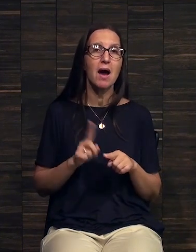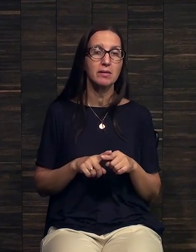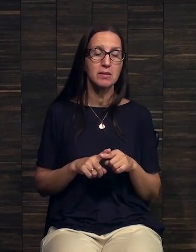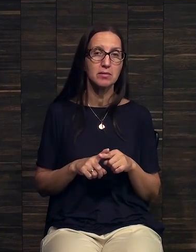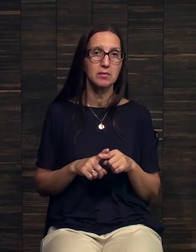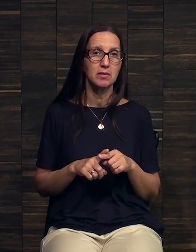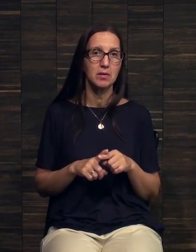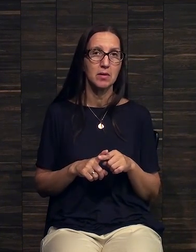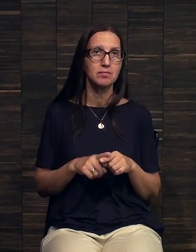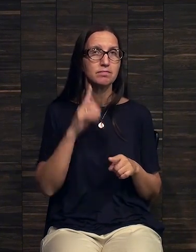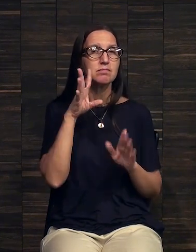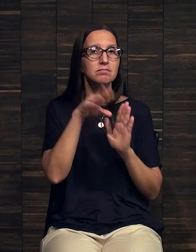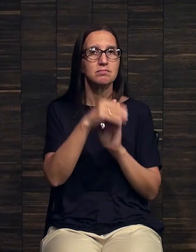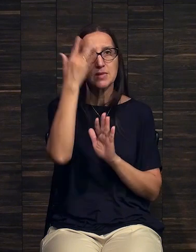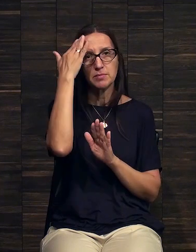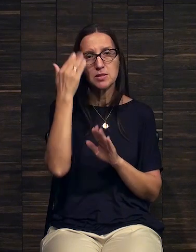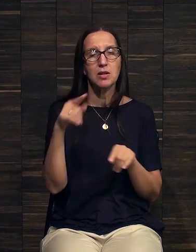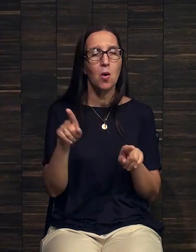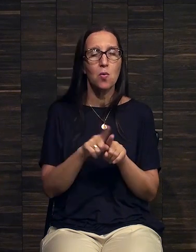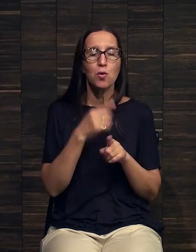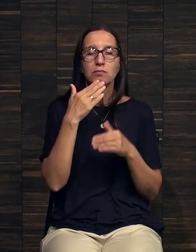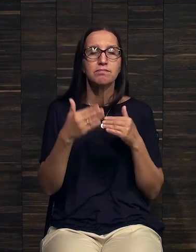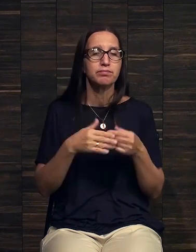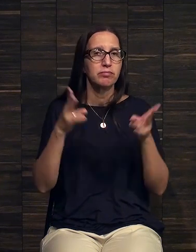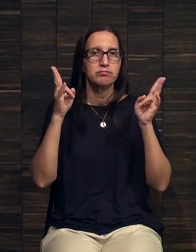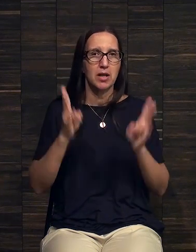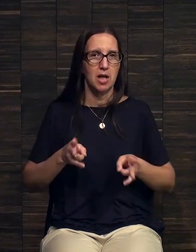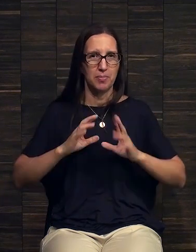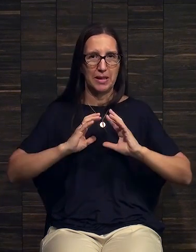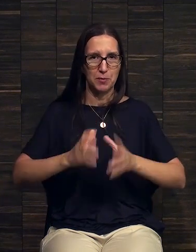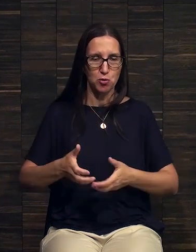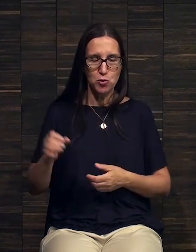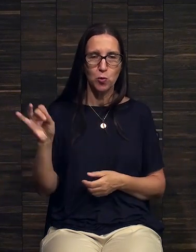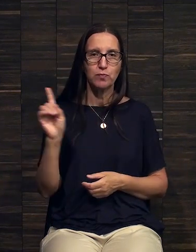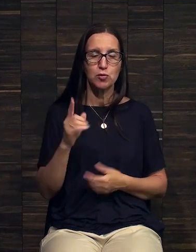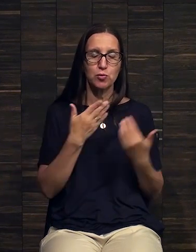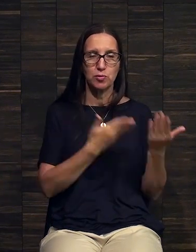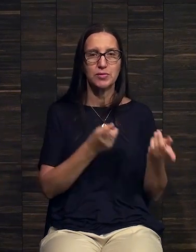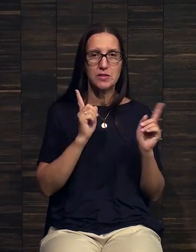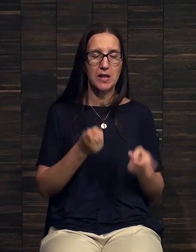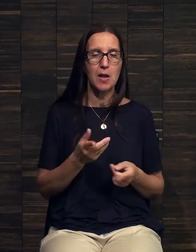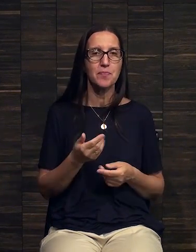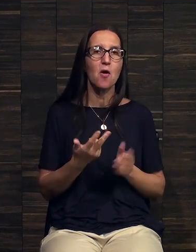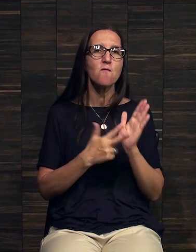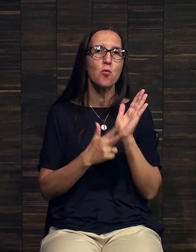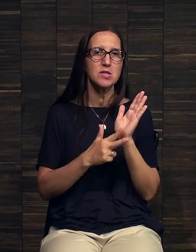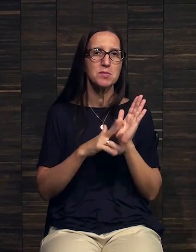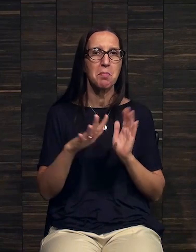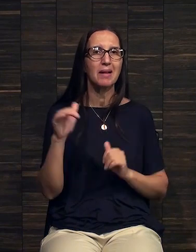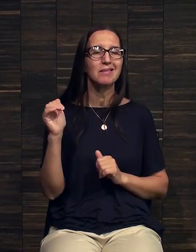And and this is the apocalypse-like pictures,